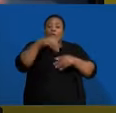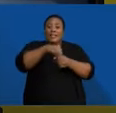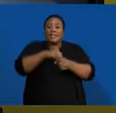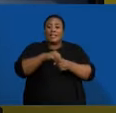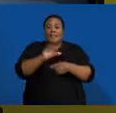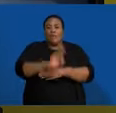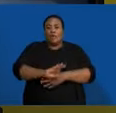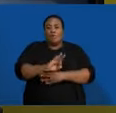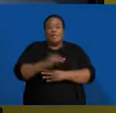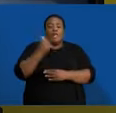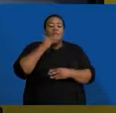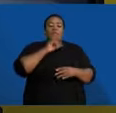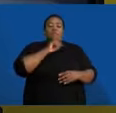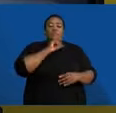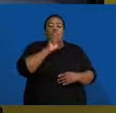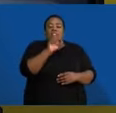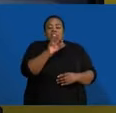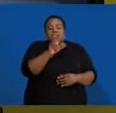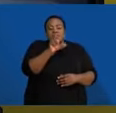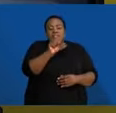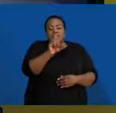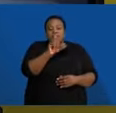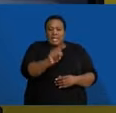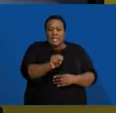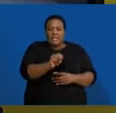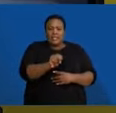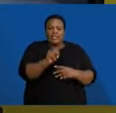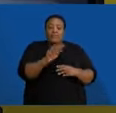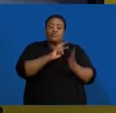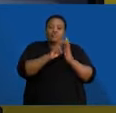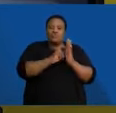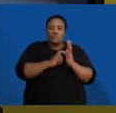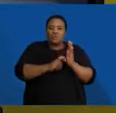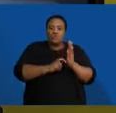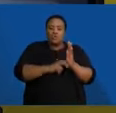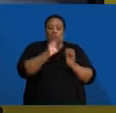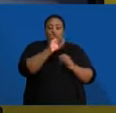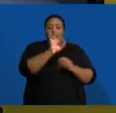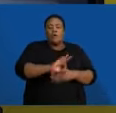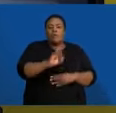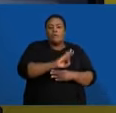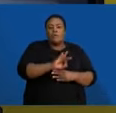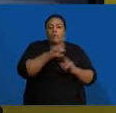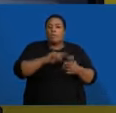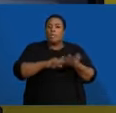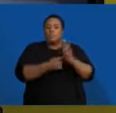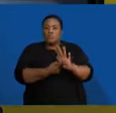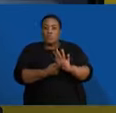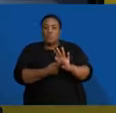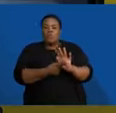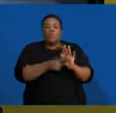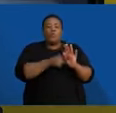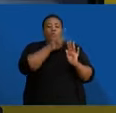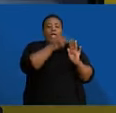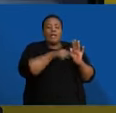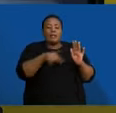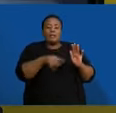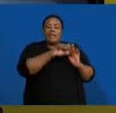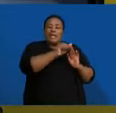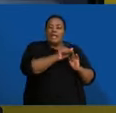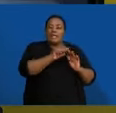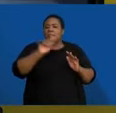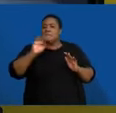a sine rule formula, make sure you indicate what the angle A is and what the angle B is, what the side